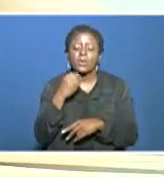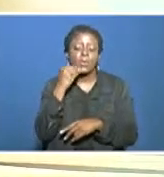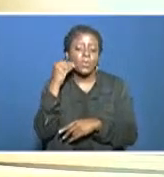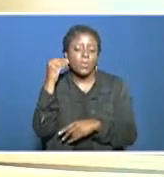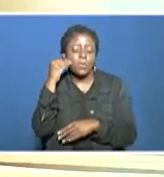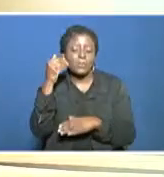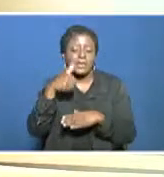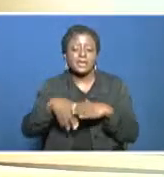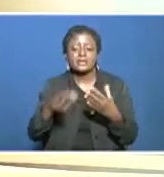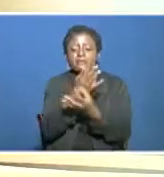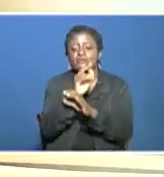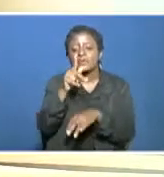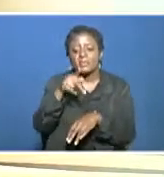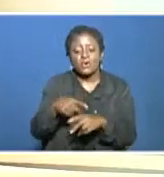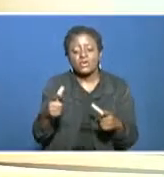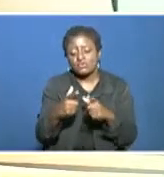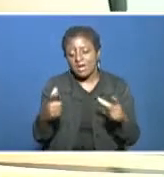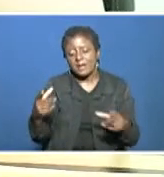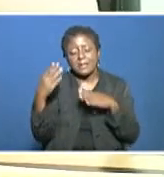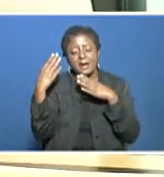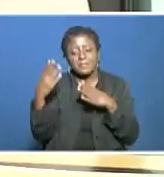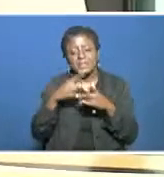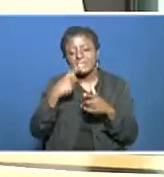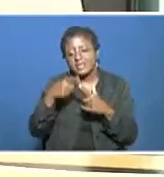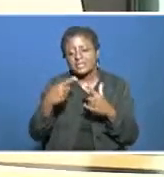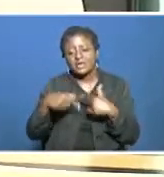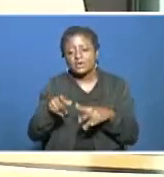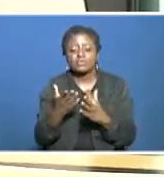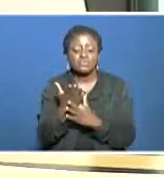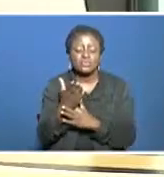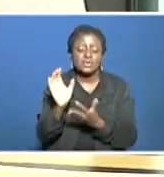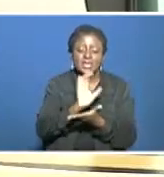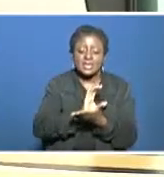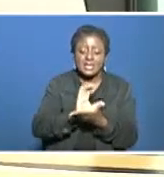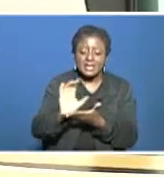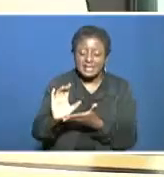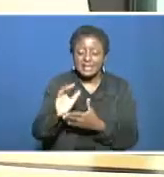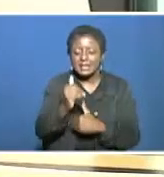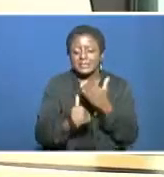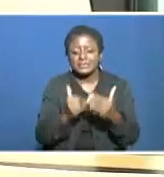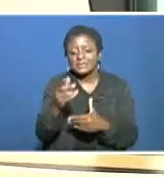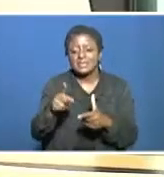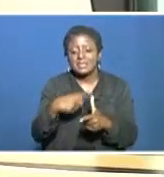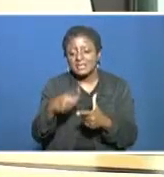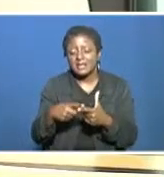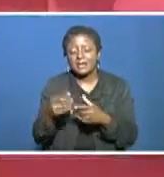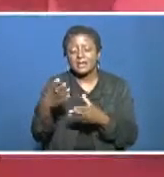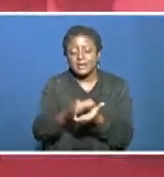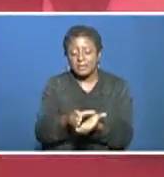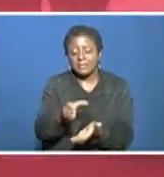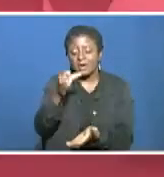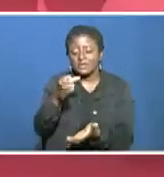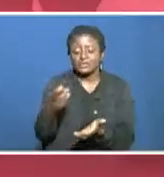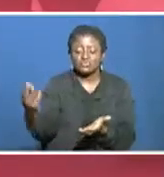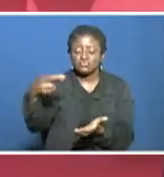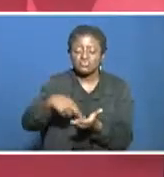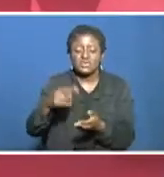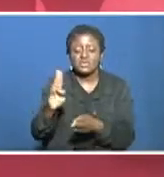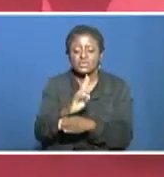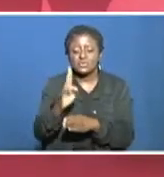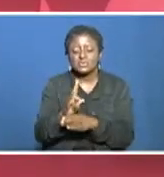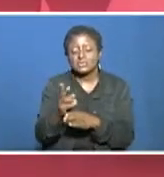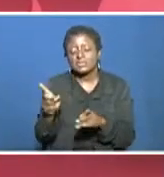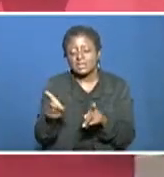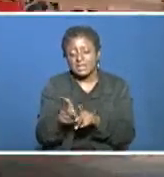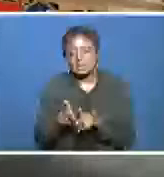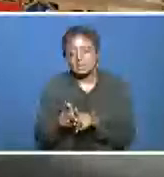in Freeport, Grand Bahama, and then they go through a cleaning process and the bottles are reused. And to go a step further,